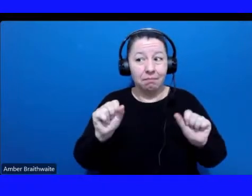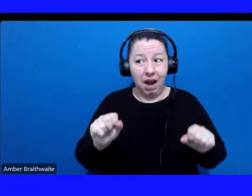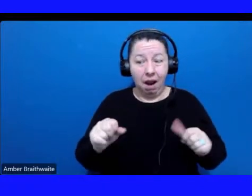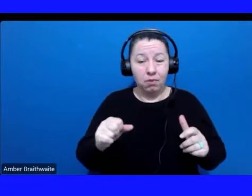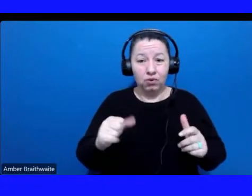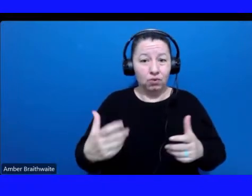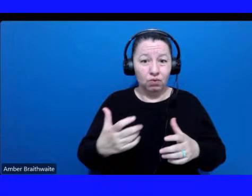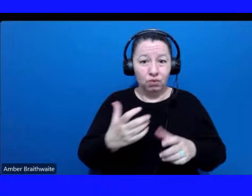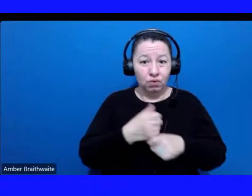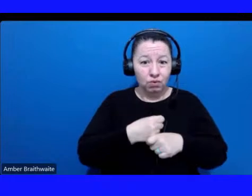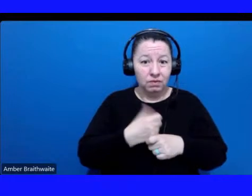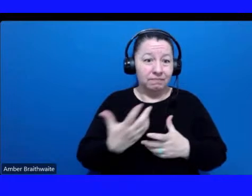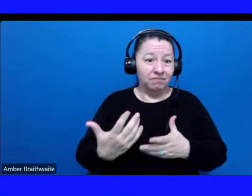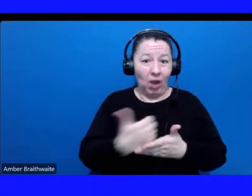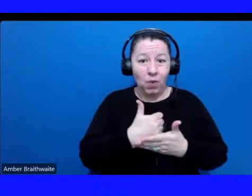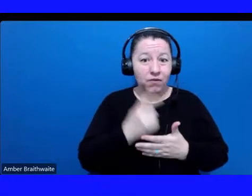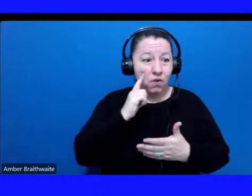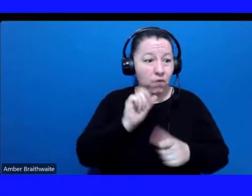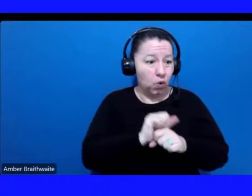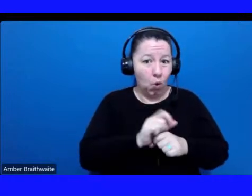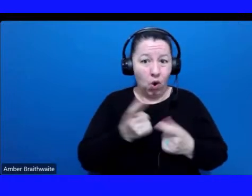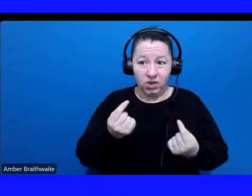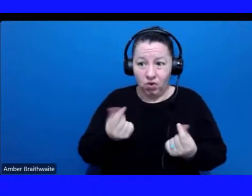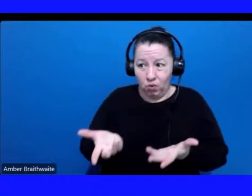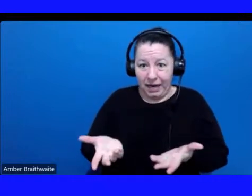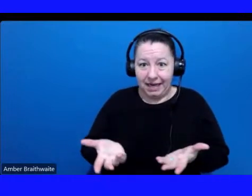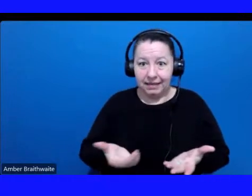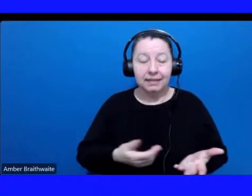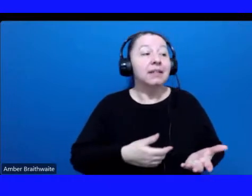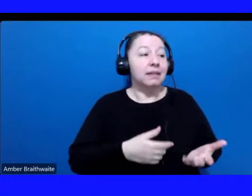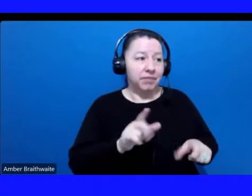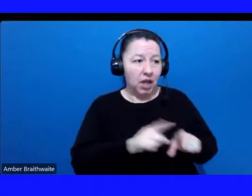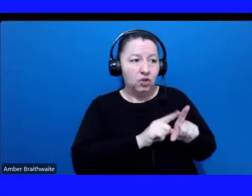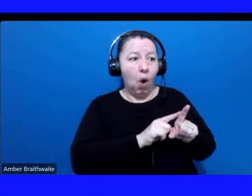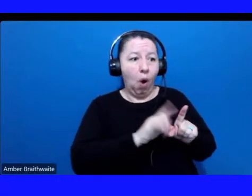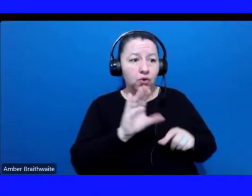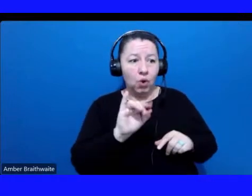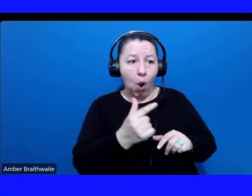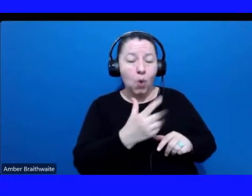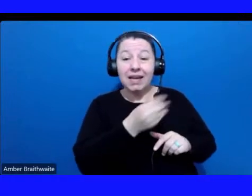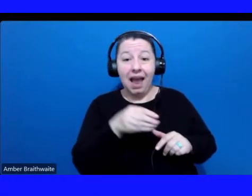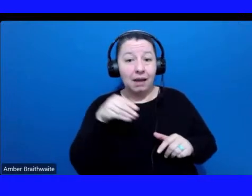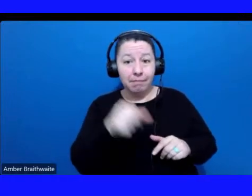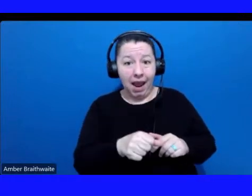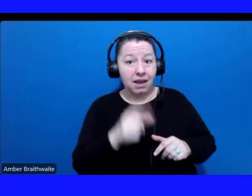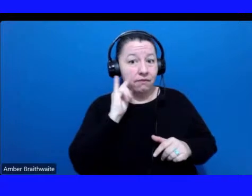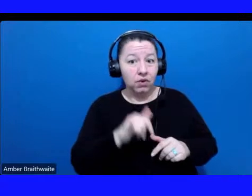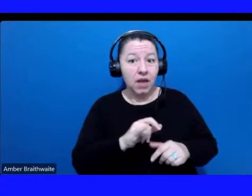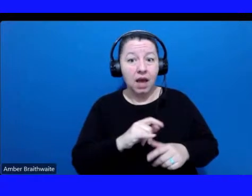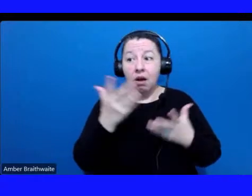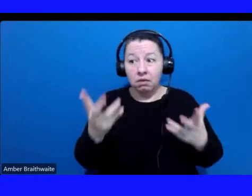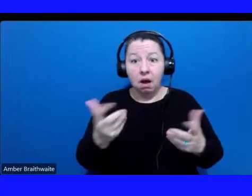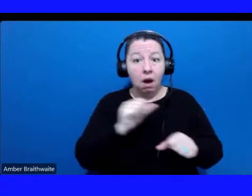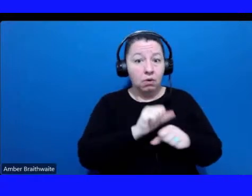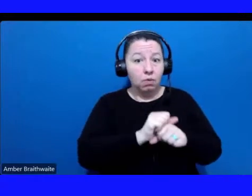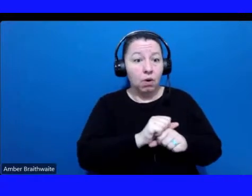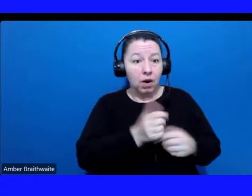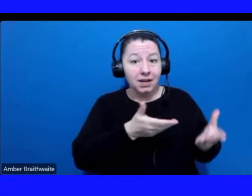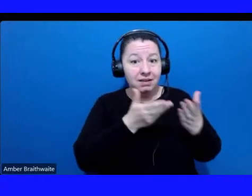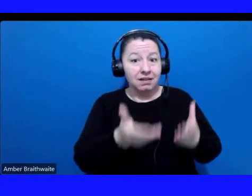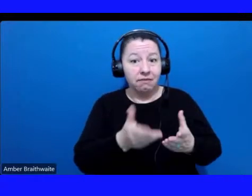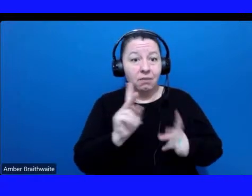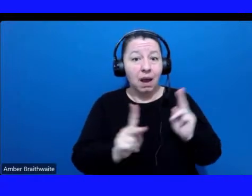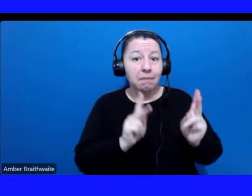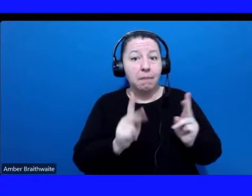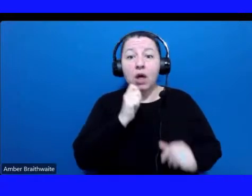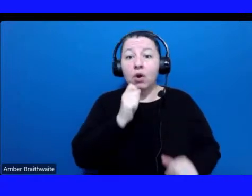a small group to get a selected service. And lots of people in the state understand and believe in the model, but when it comes down to the nitty gritty